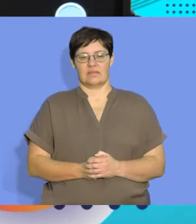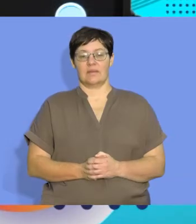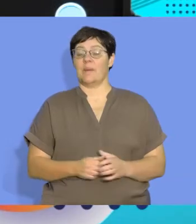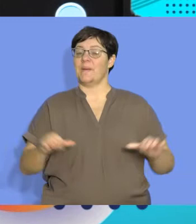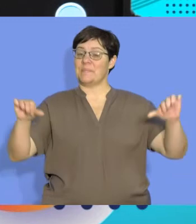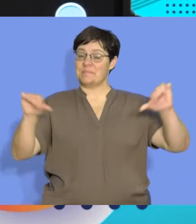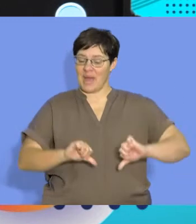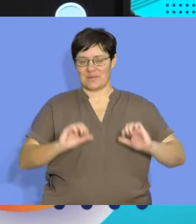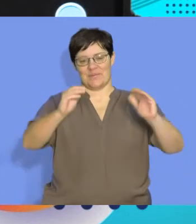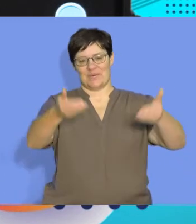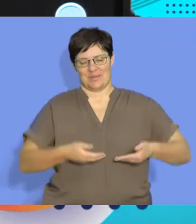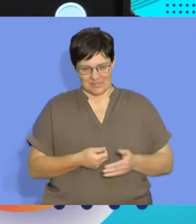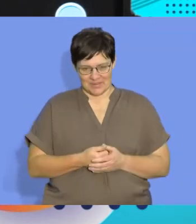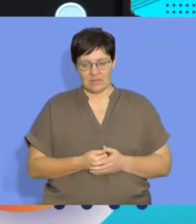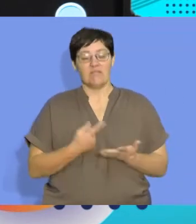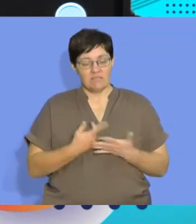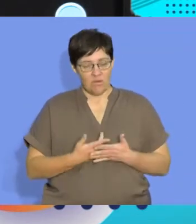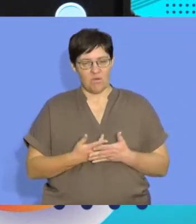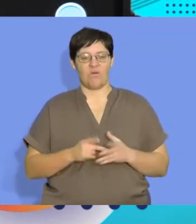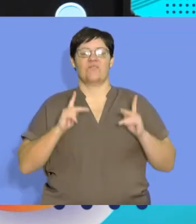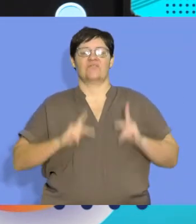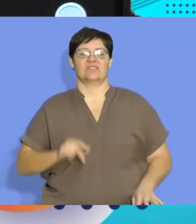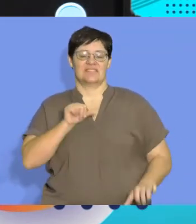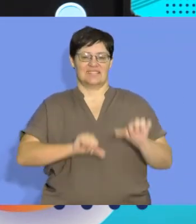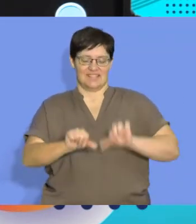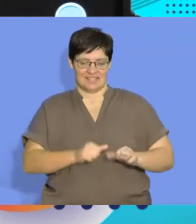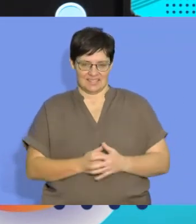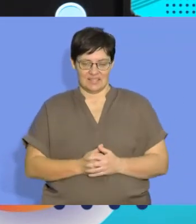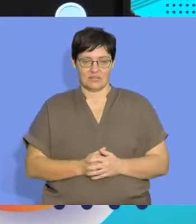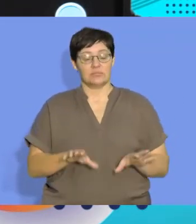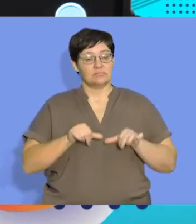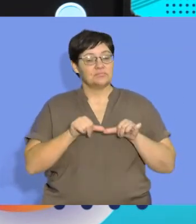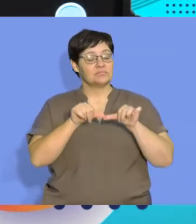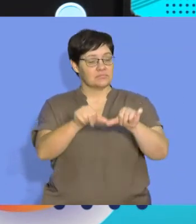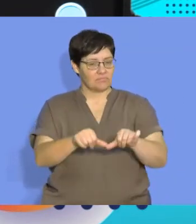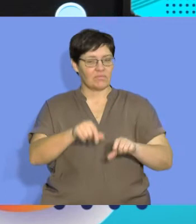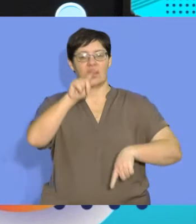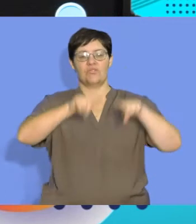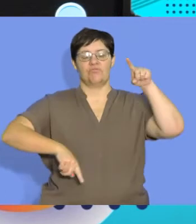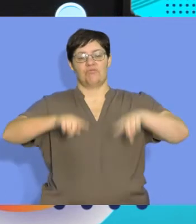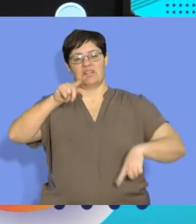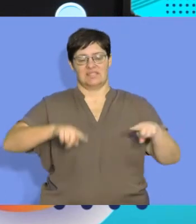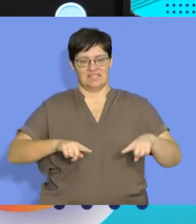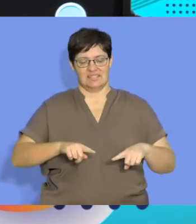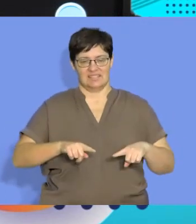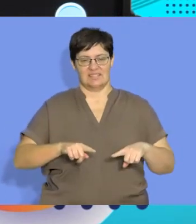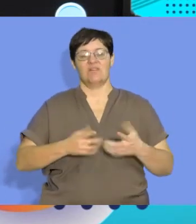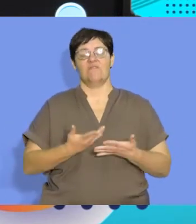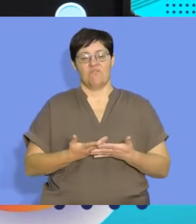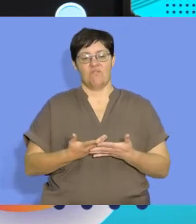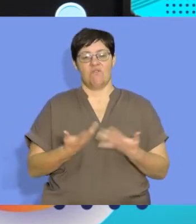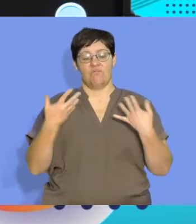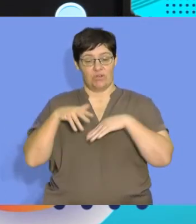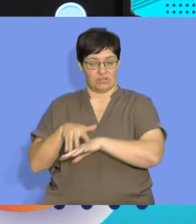Welcome back to another session of Physical Sciences, and we will carry on with rates of reactions, specifically